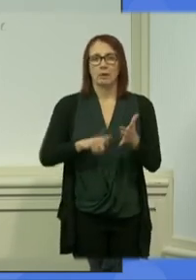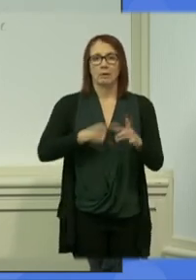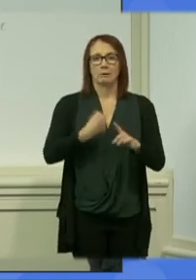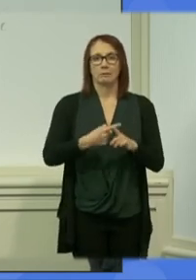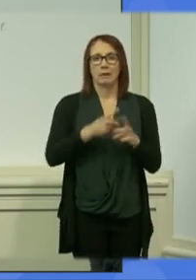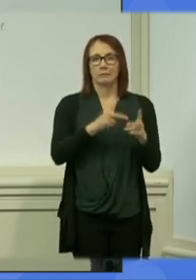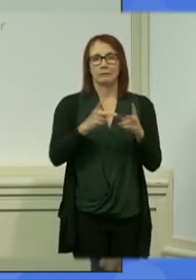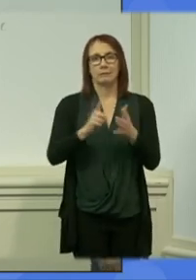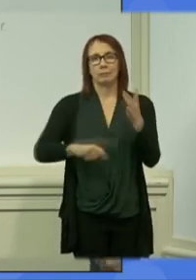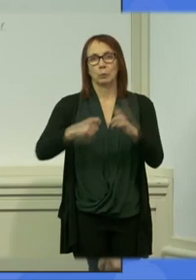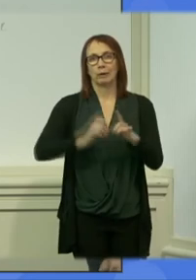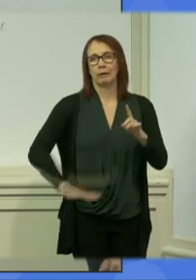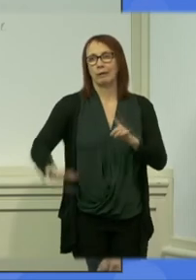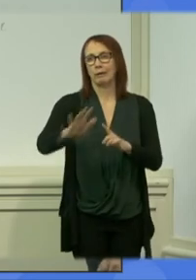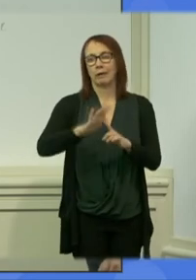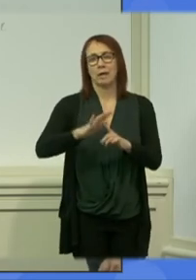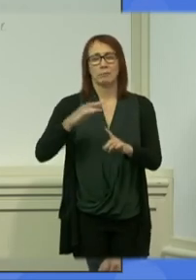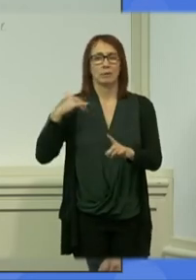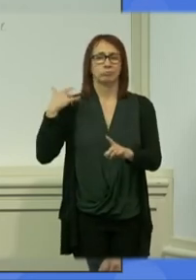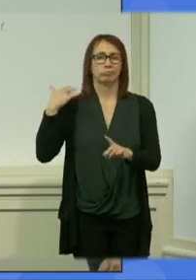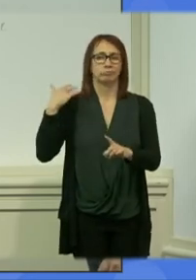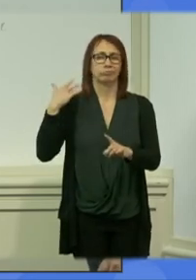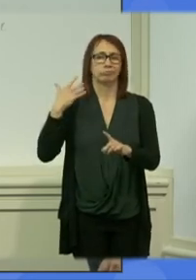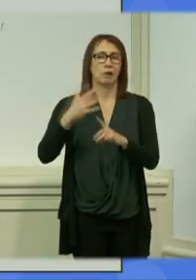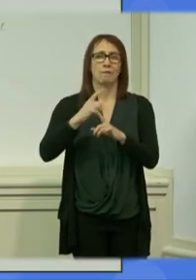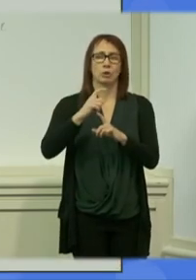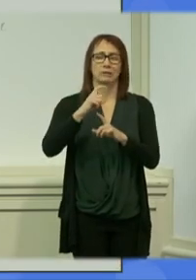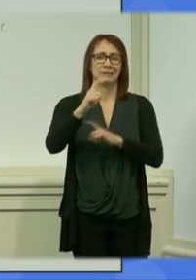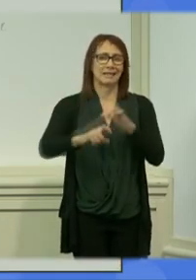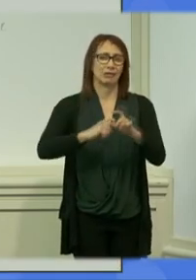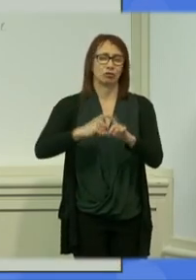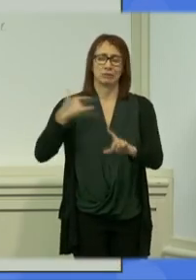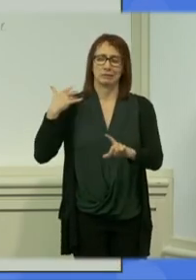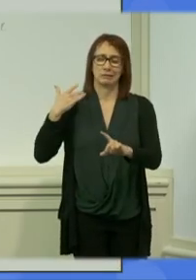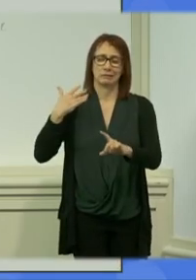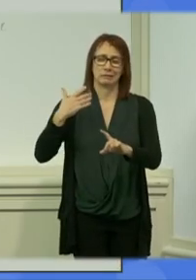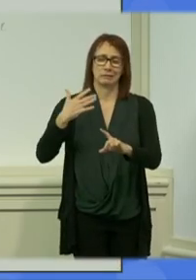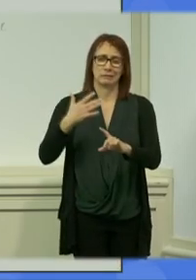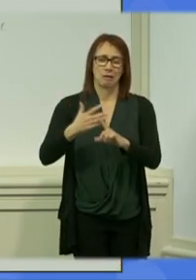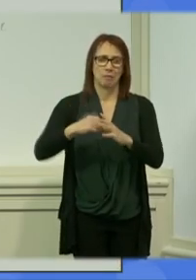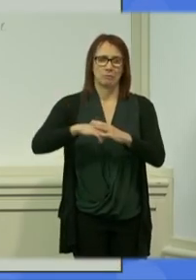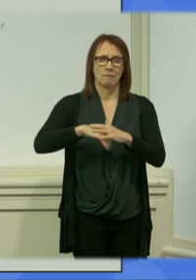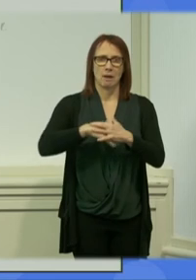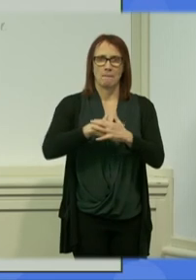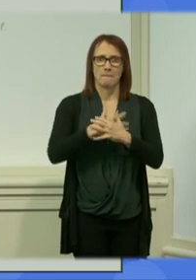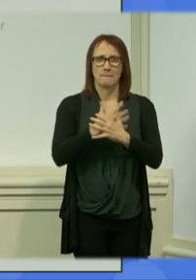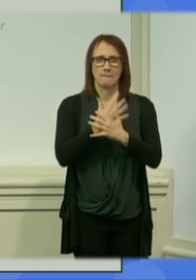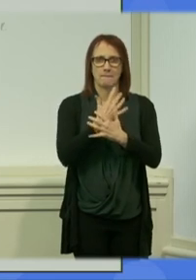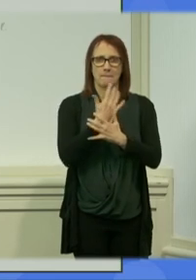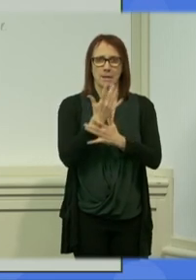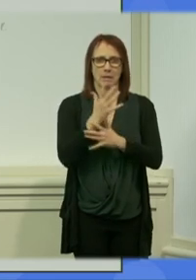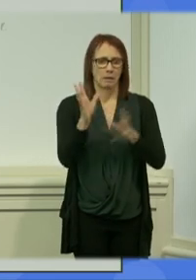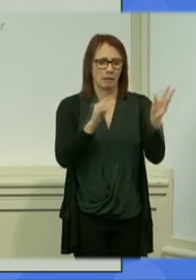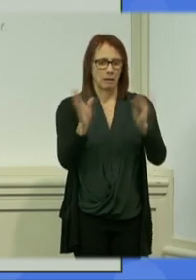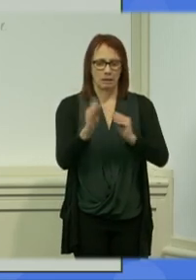UK has been developed over many decades, indeed centuries, and it's left it quite complicated with some quite kind